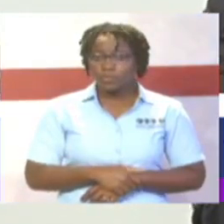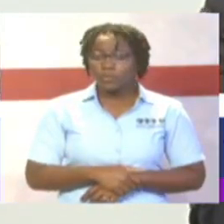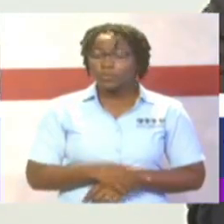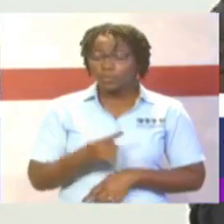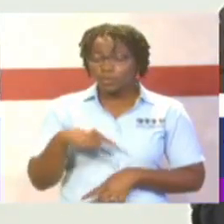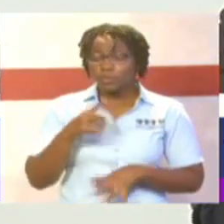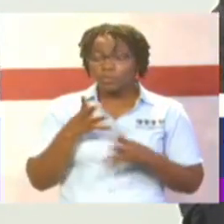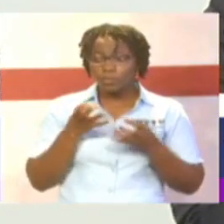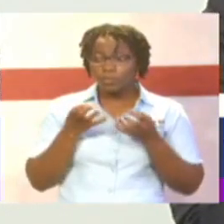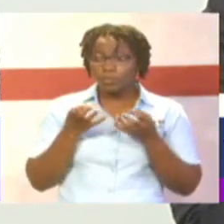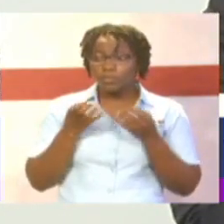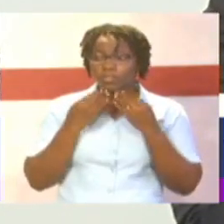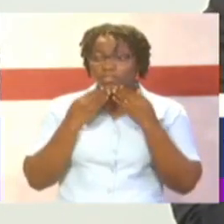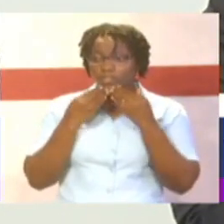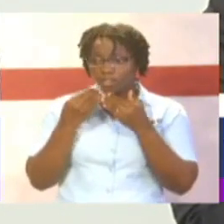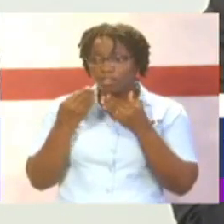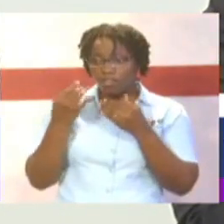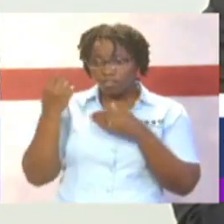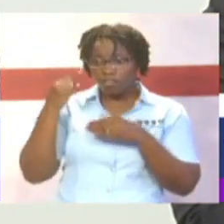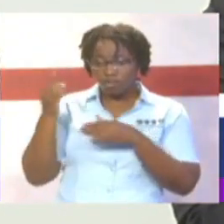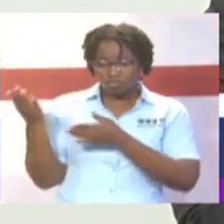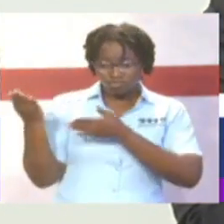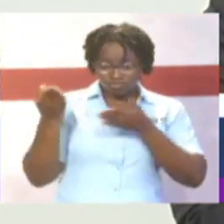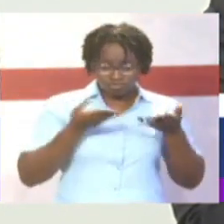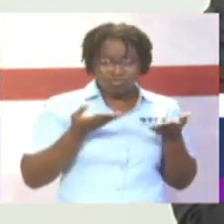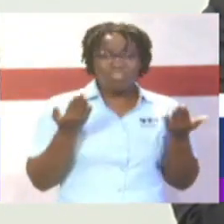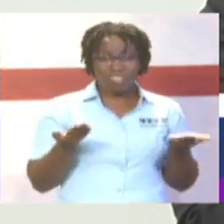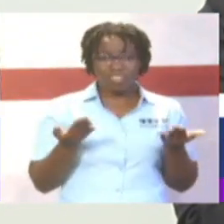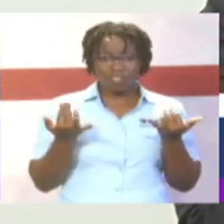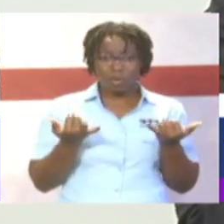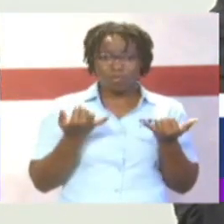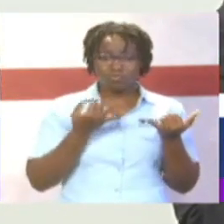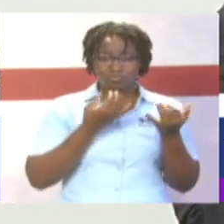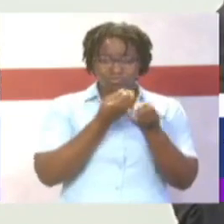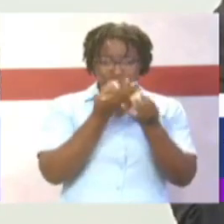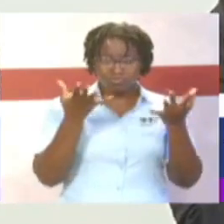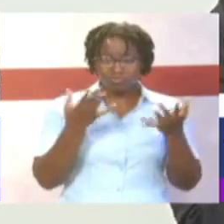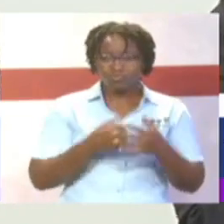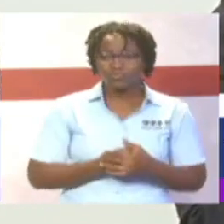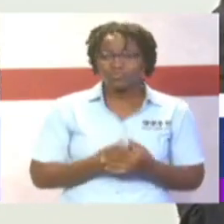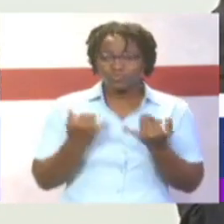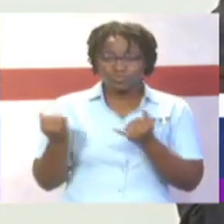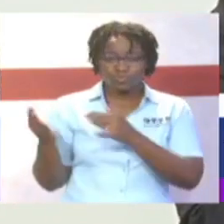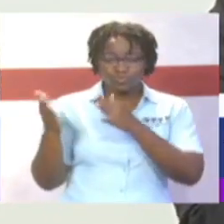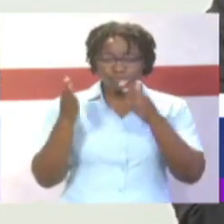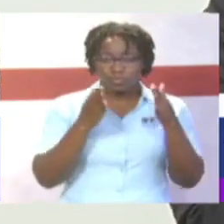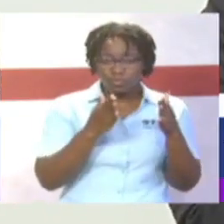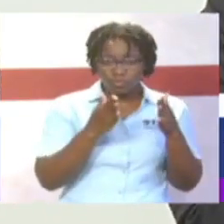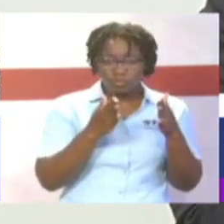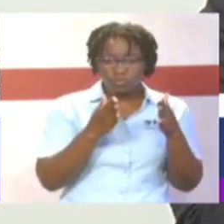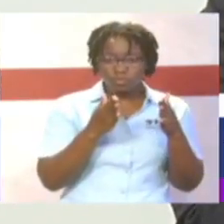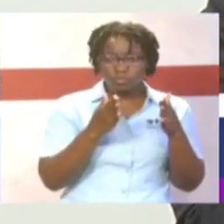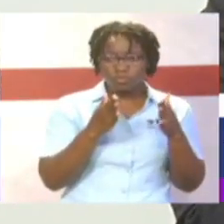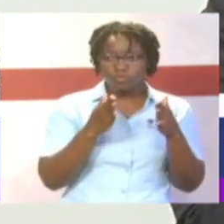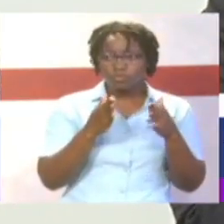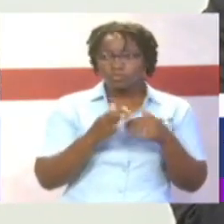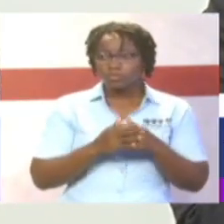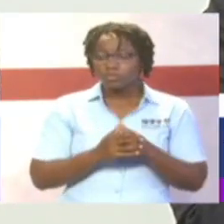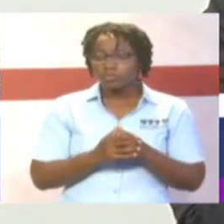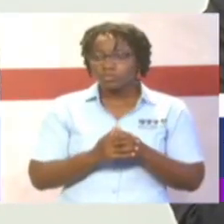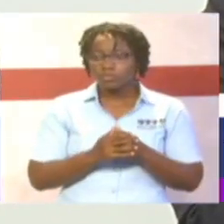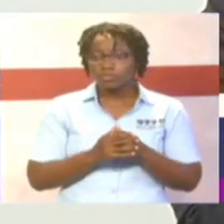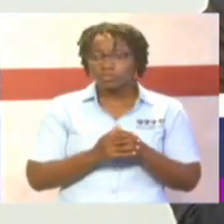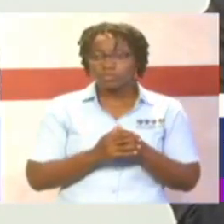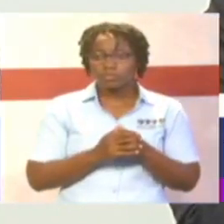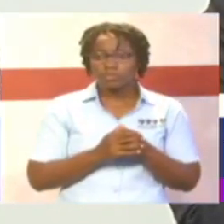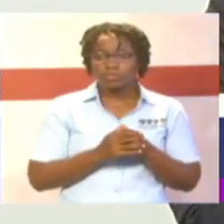for her coming on and attending the press conference. I now hand you over to Nurse Smith Bethel, who will provide us with